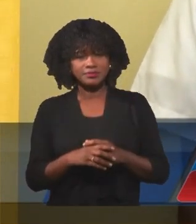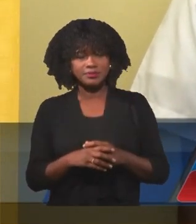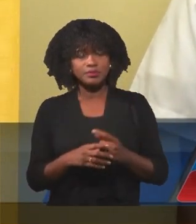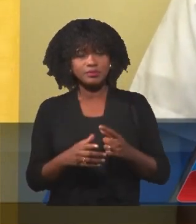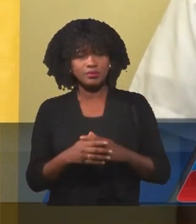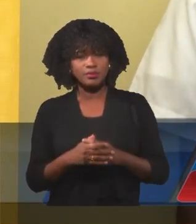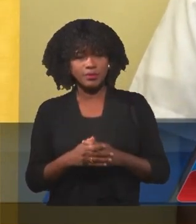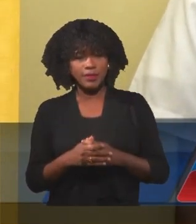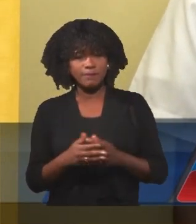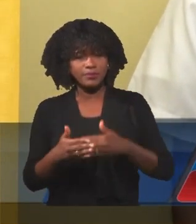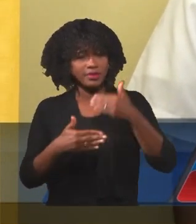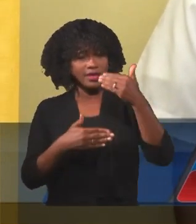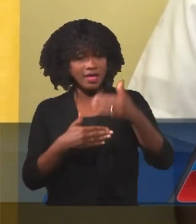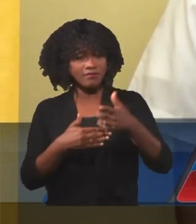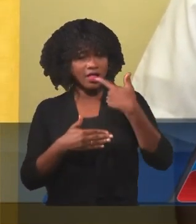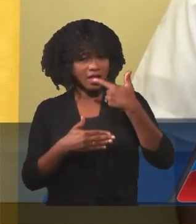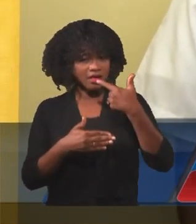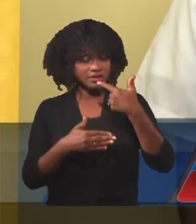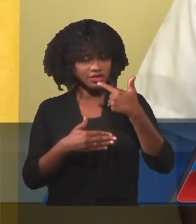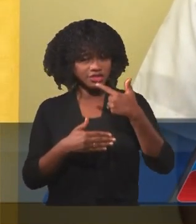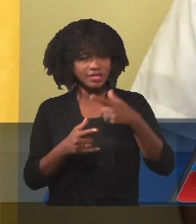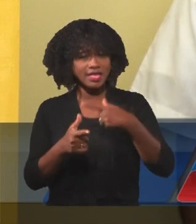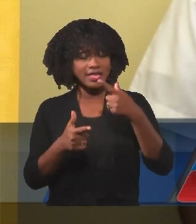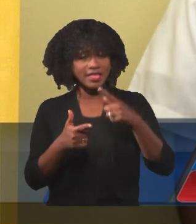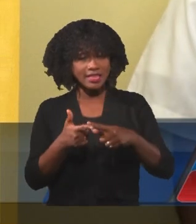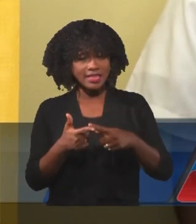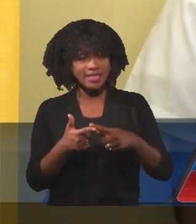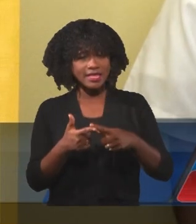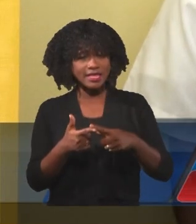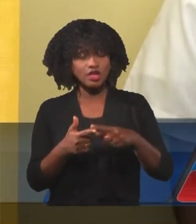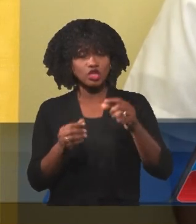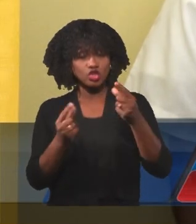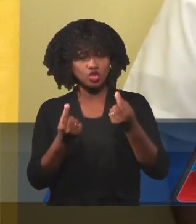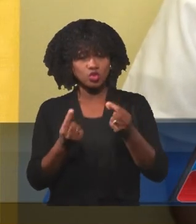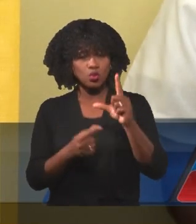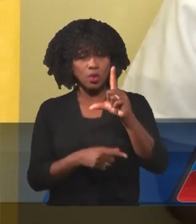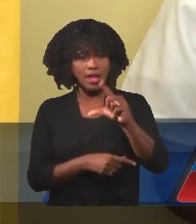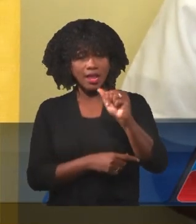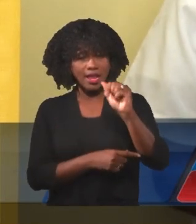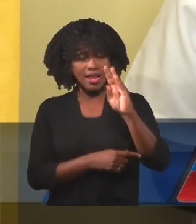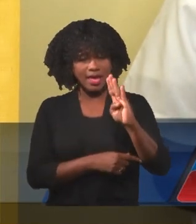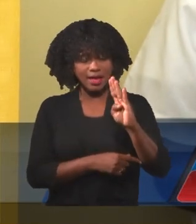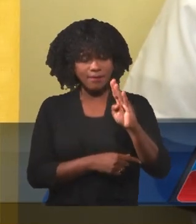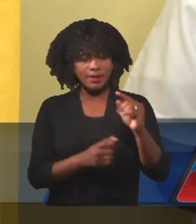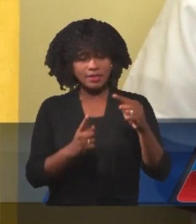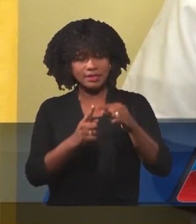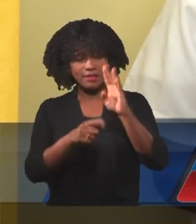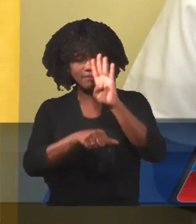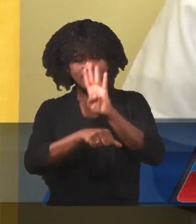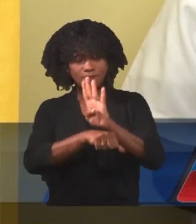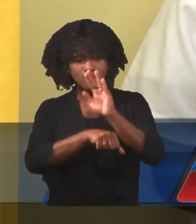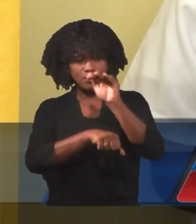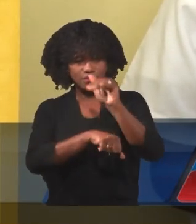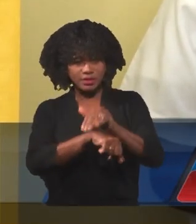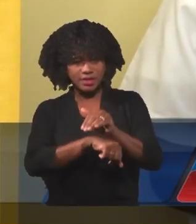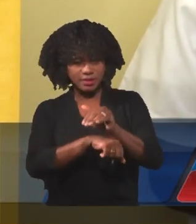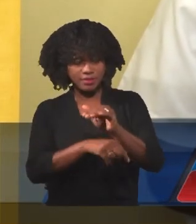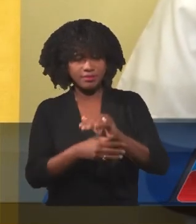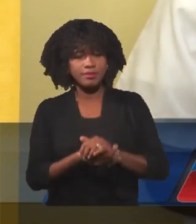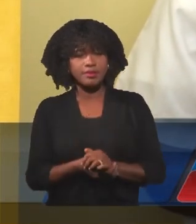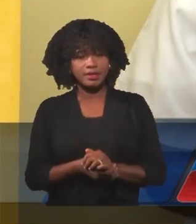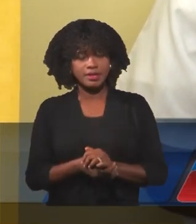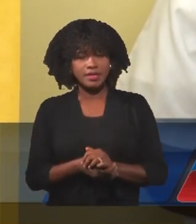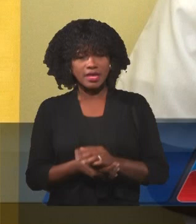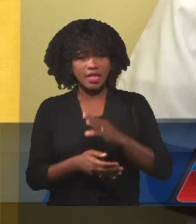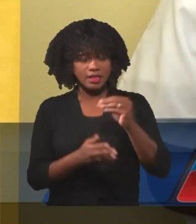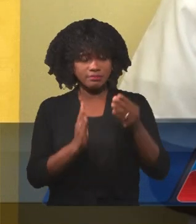lecturers. After our lunch break, we would then engage in laboratory work until 4 o'clock, where we develop various laboratory skills